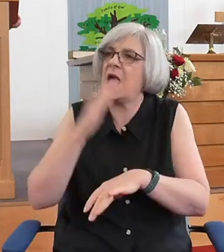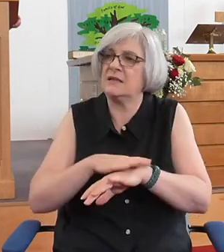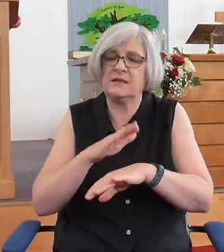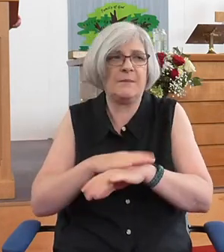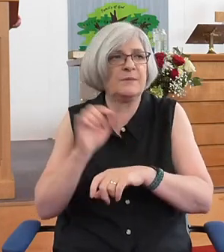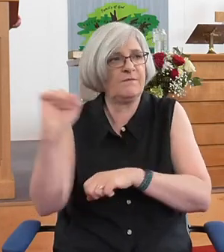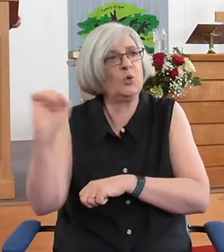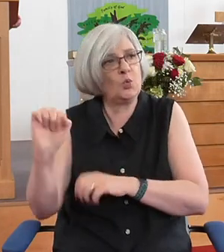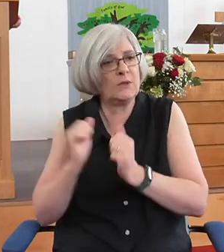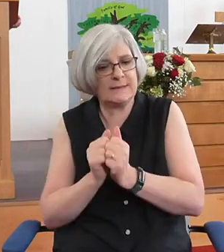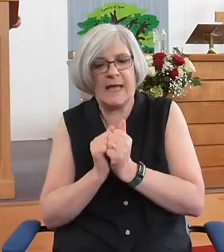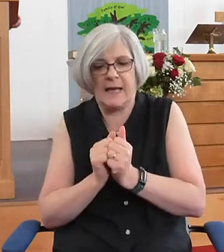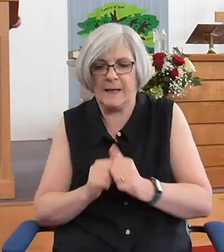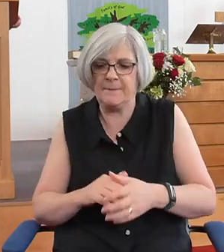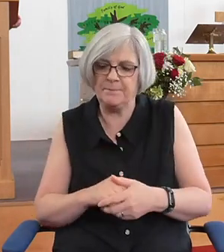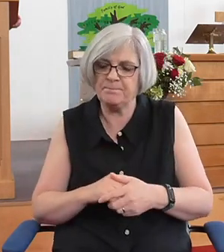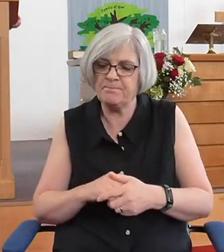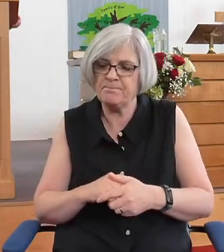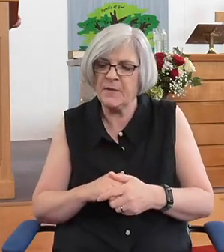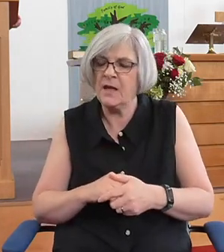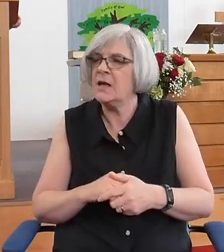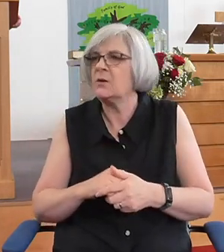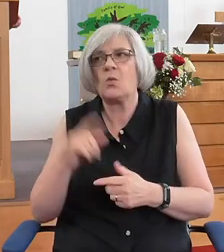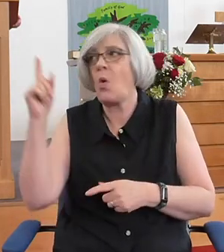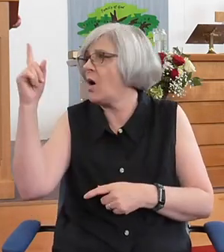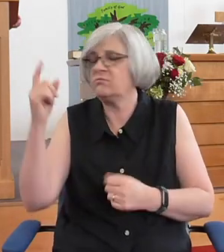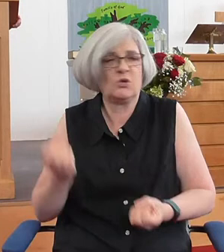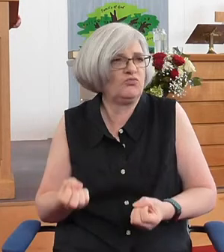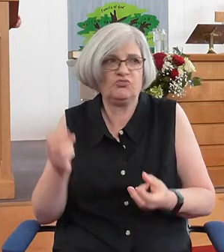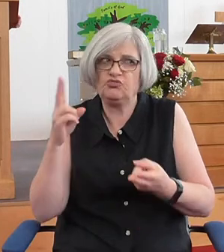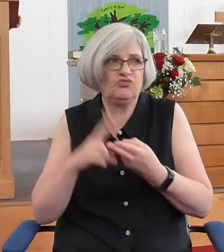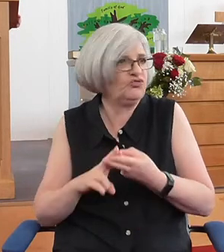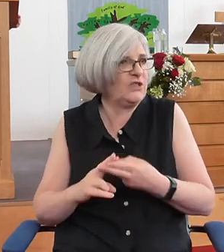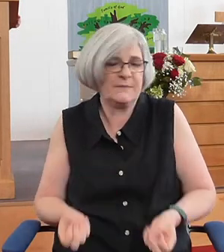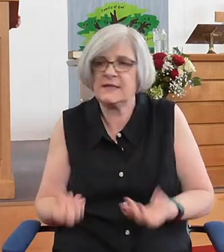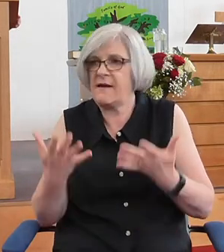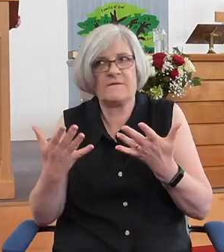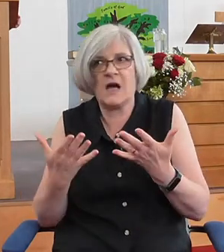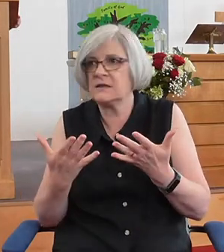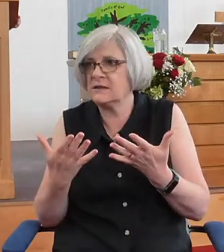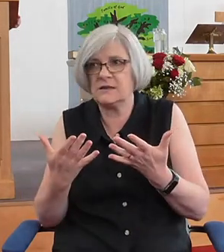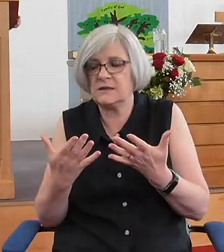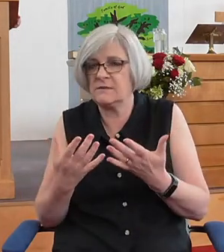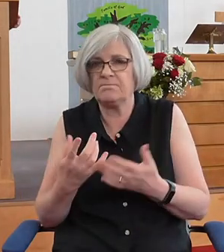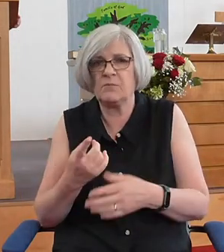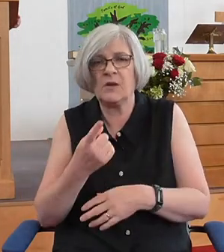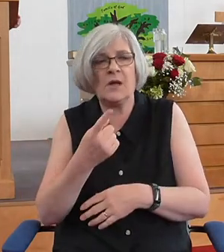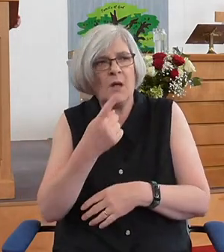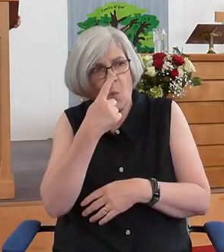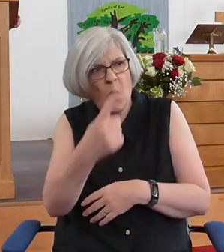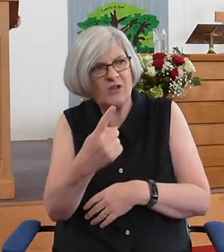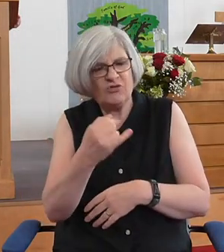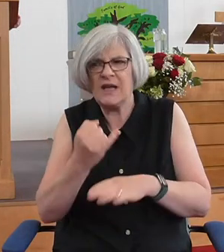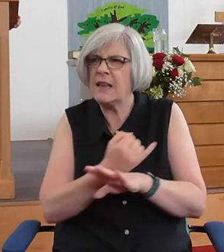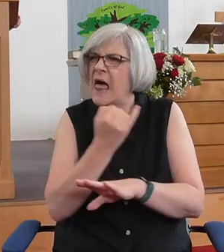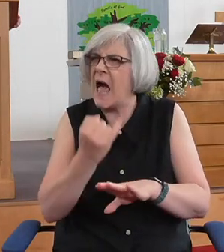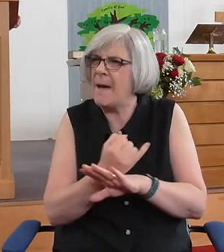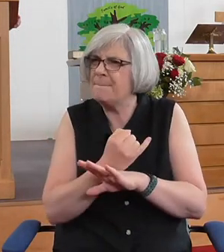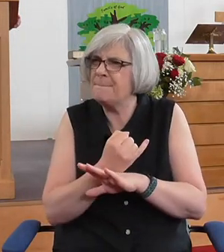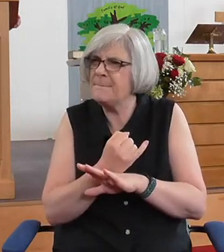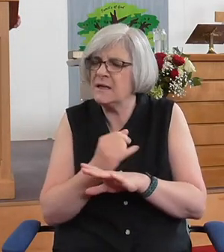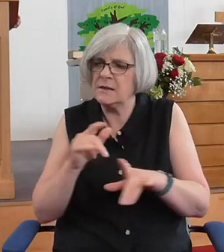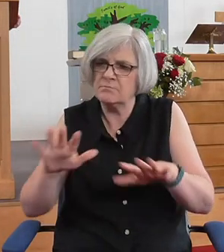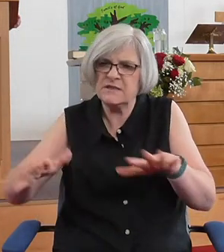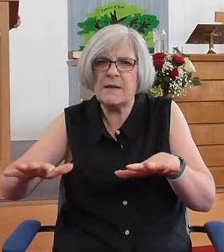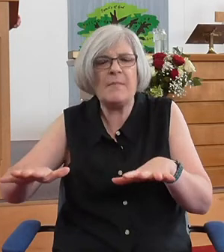sake. God didn't make a cheap sacrifice for us either. One-year-old lamb, equivalent to a